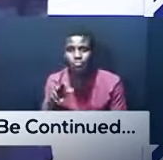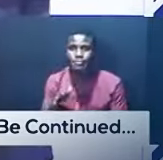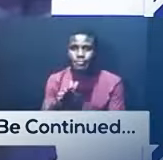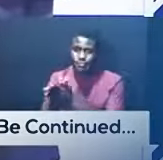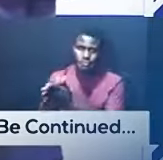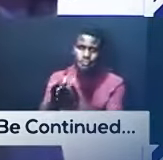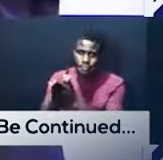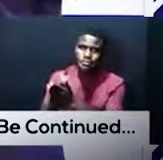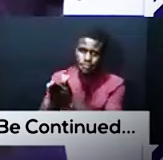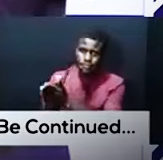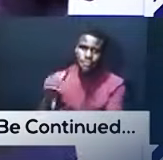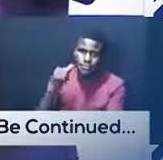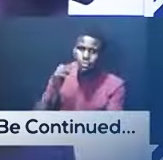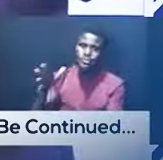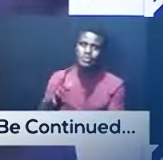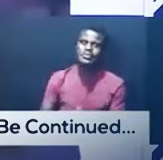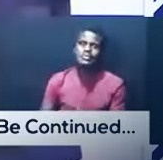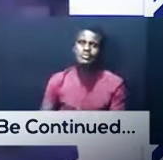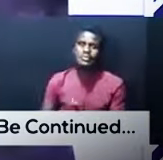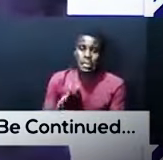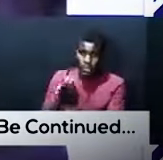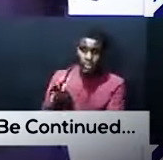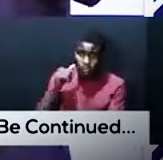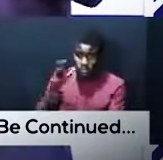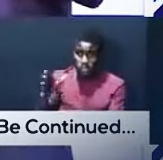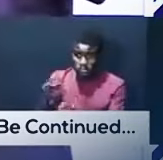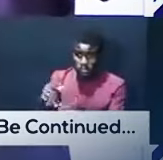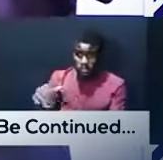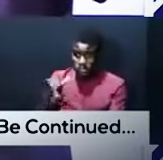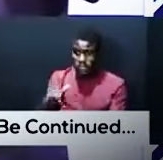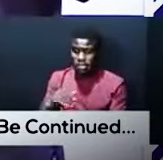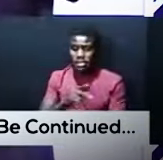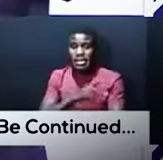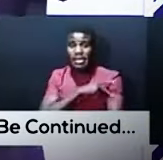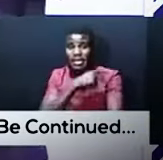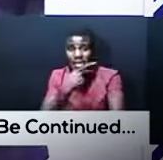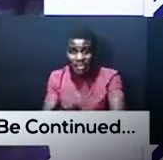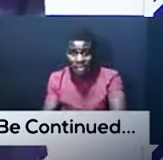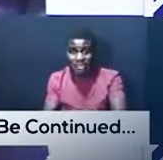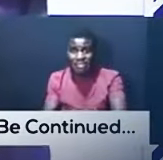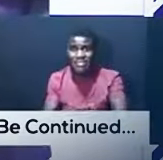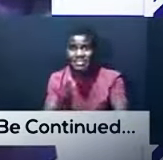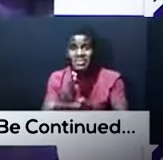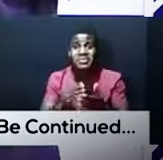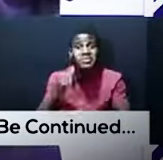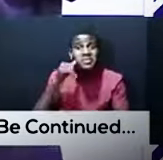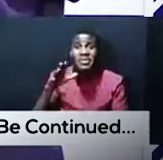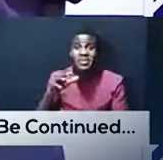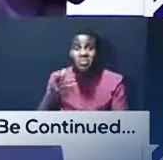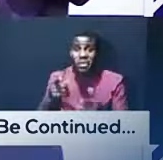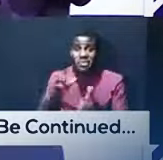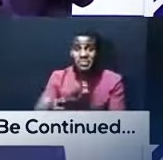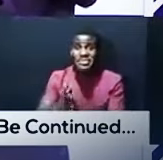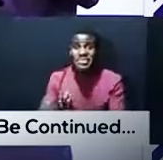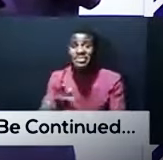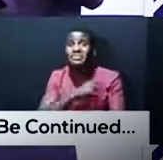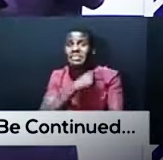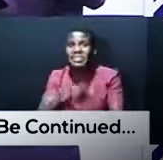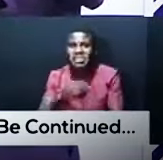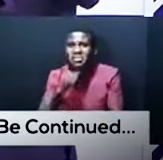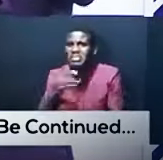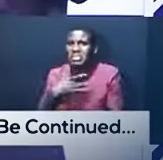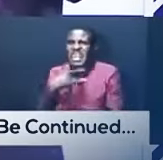when they take seed, some of them, they don't want anybody to know that they are